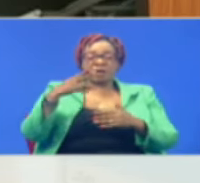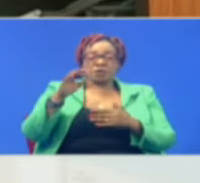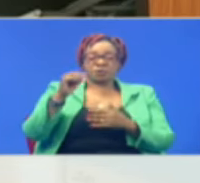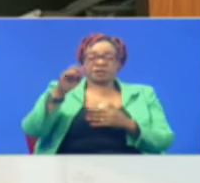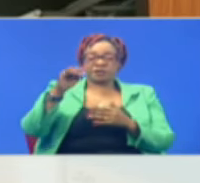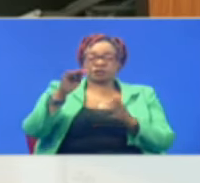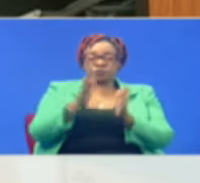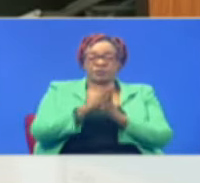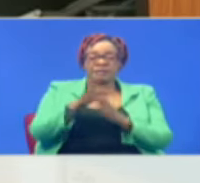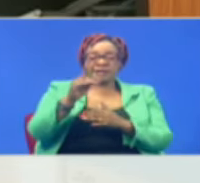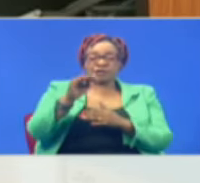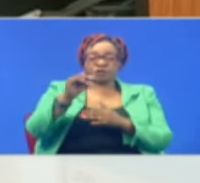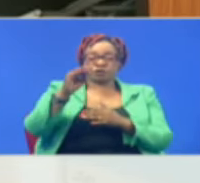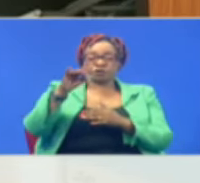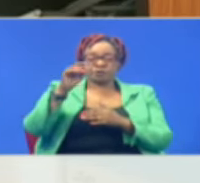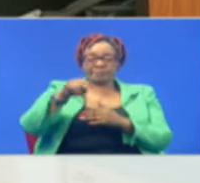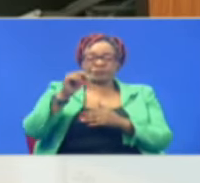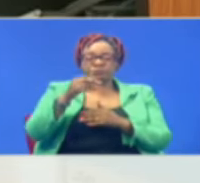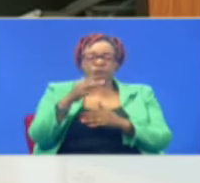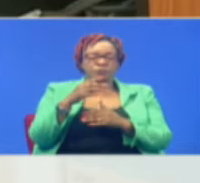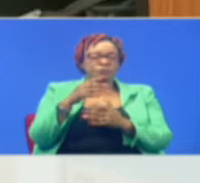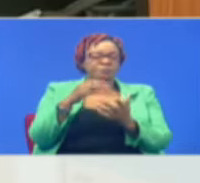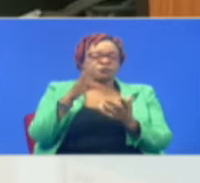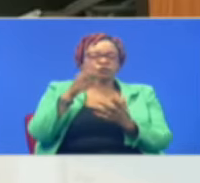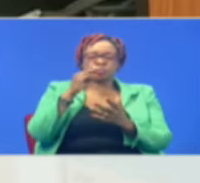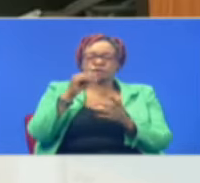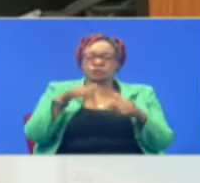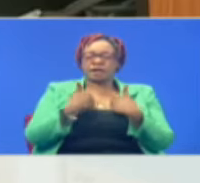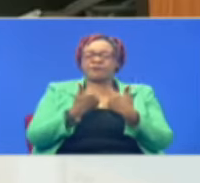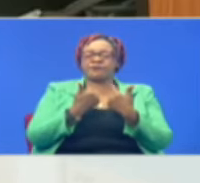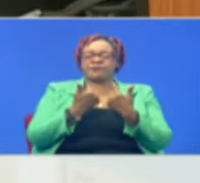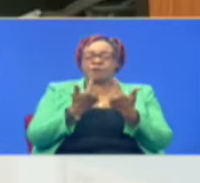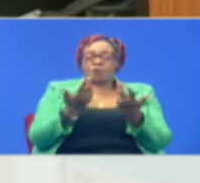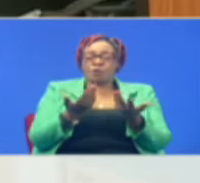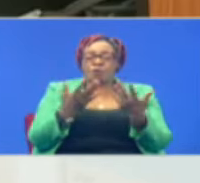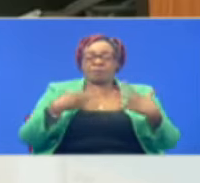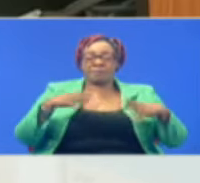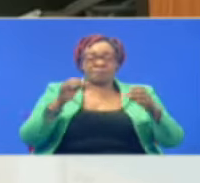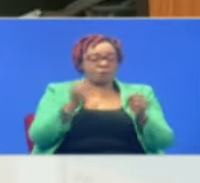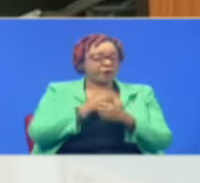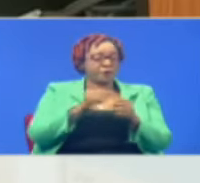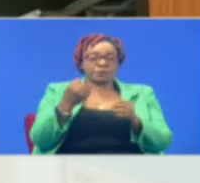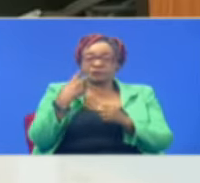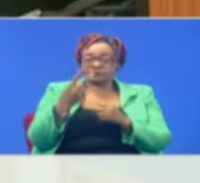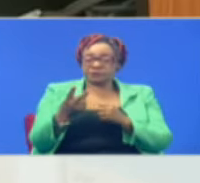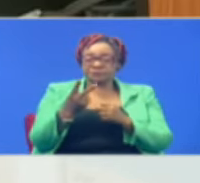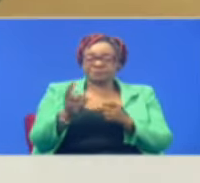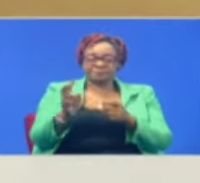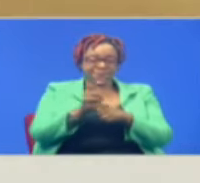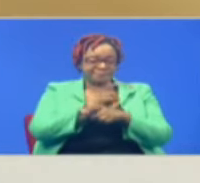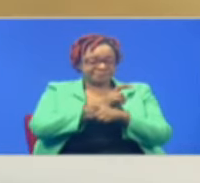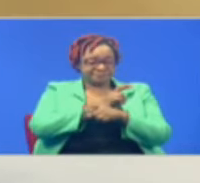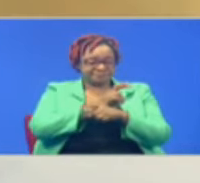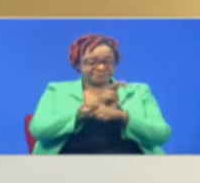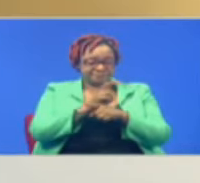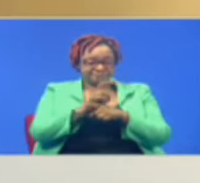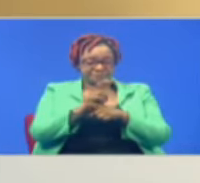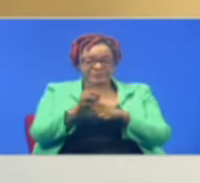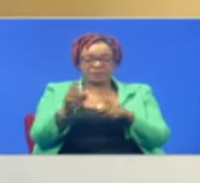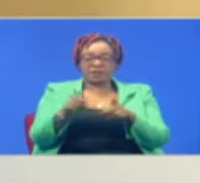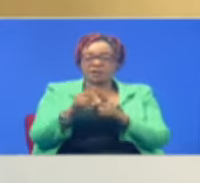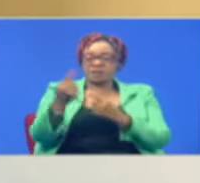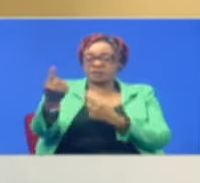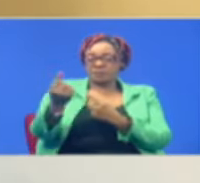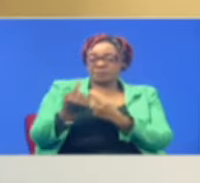will even be talking to themselves or talking to people you can't see. So you observe them as they come in. The decision,